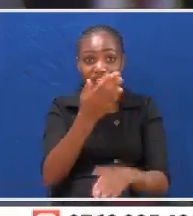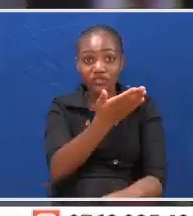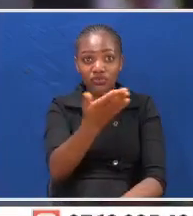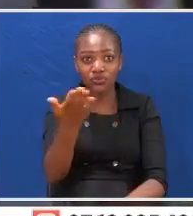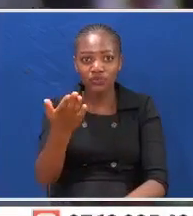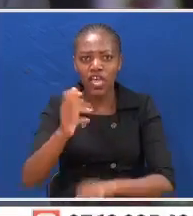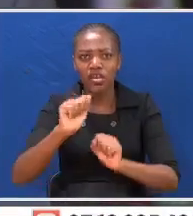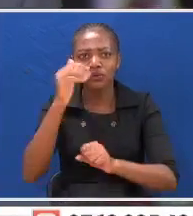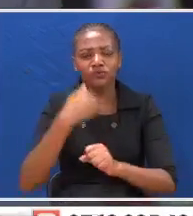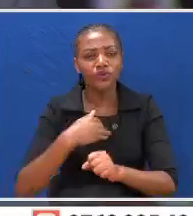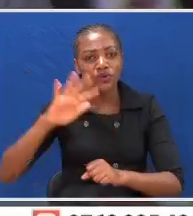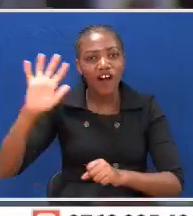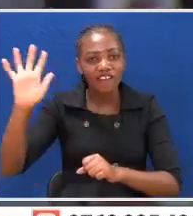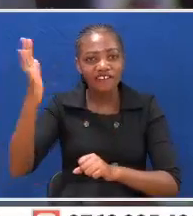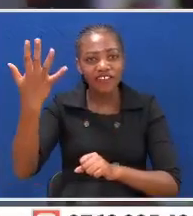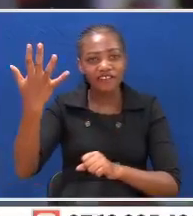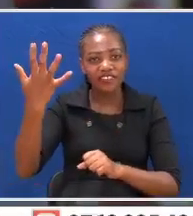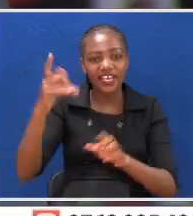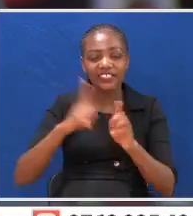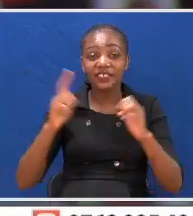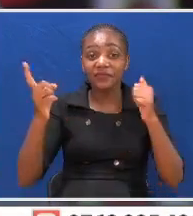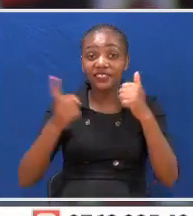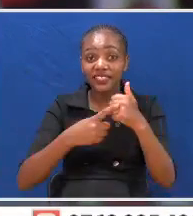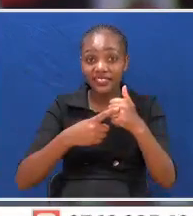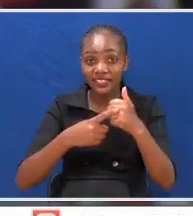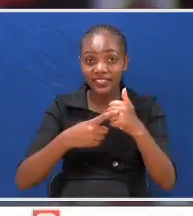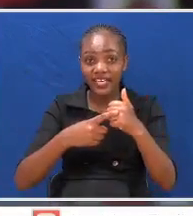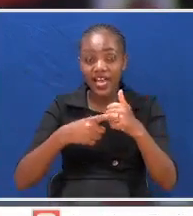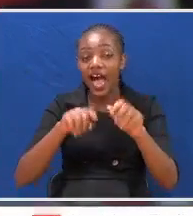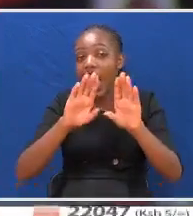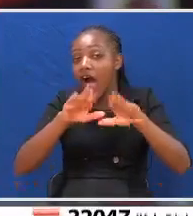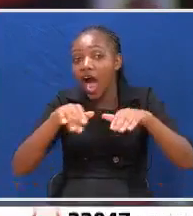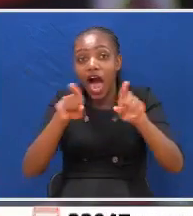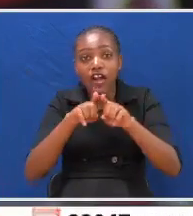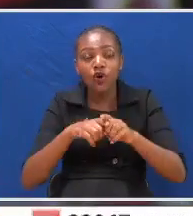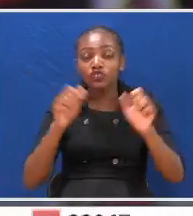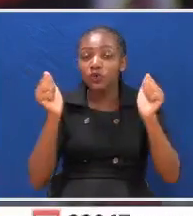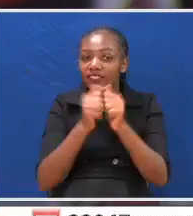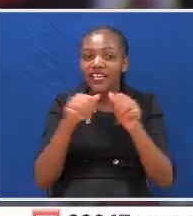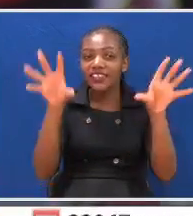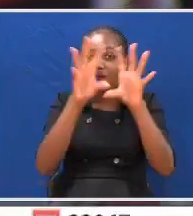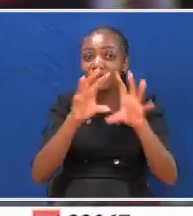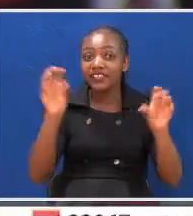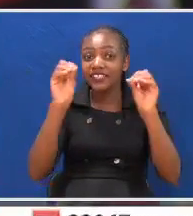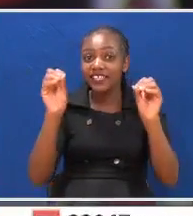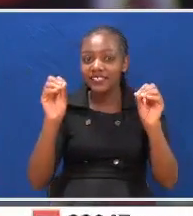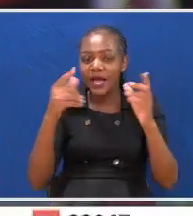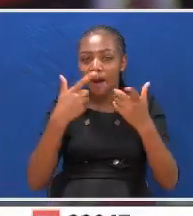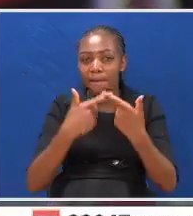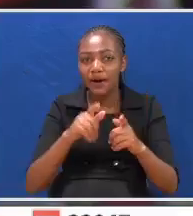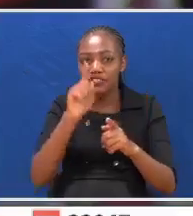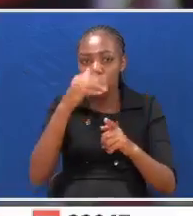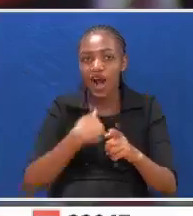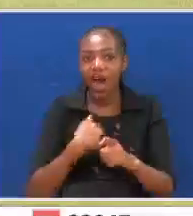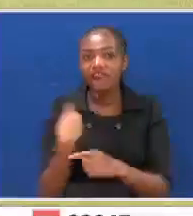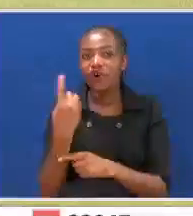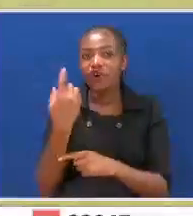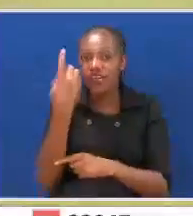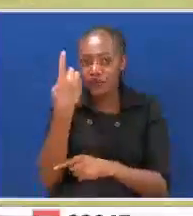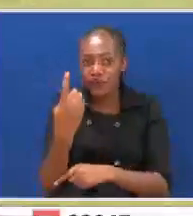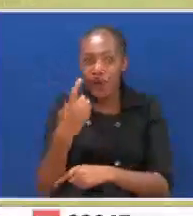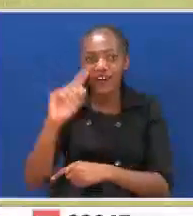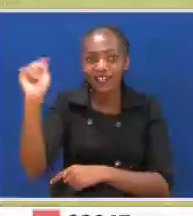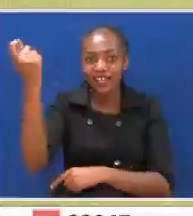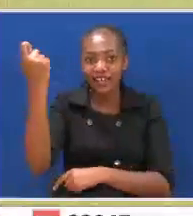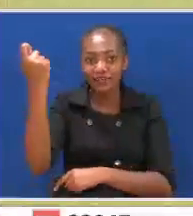will have a fifth, a sixth, and even a tenth president. But you have only one Kenya.